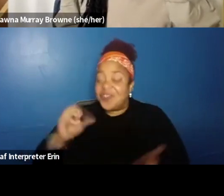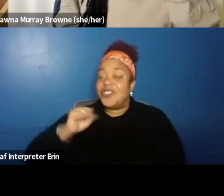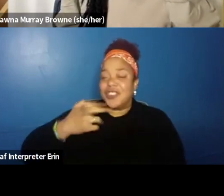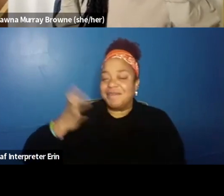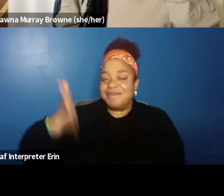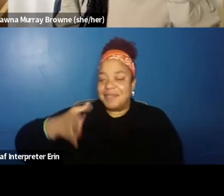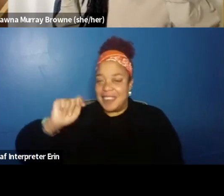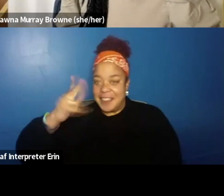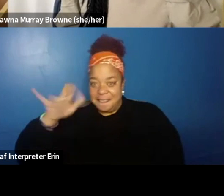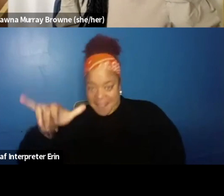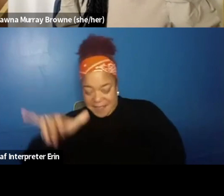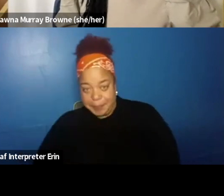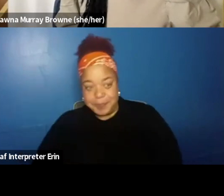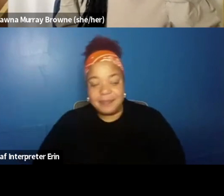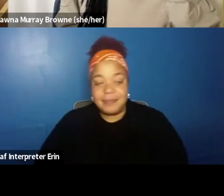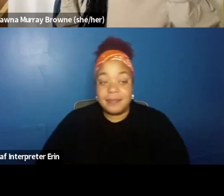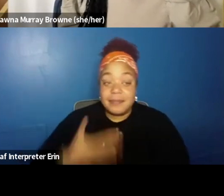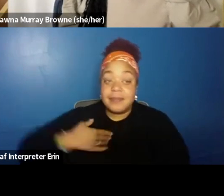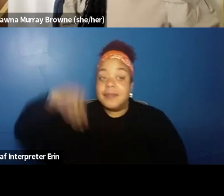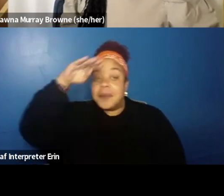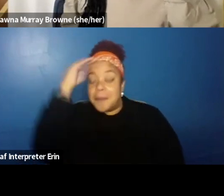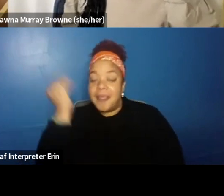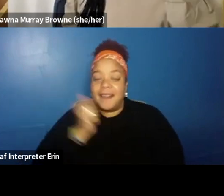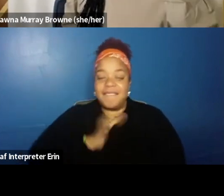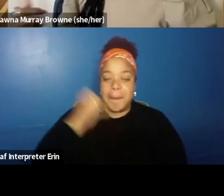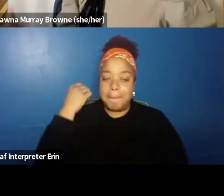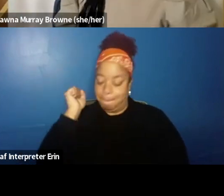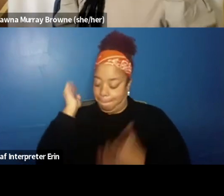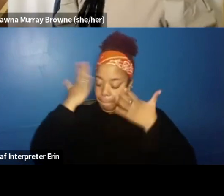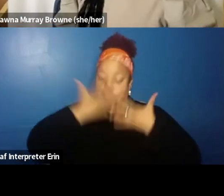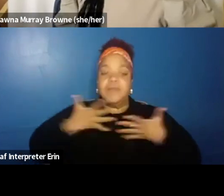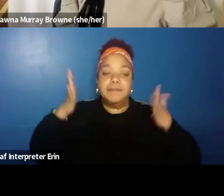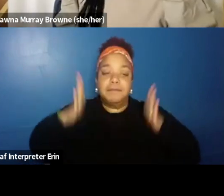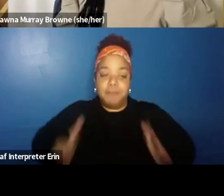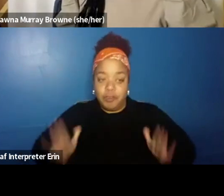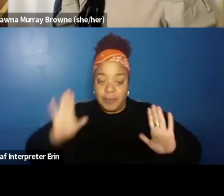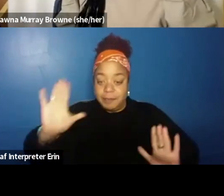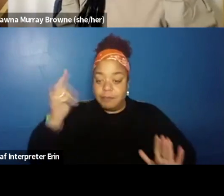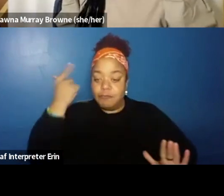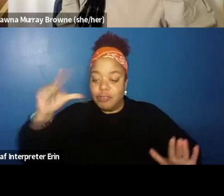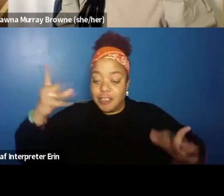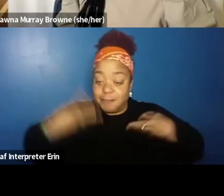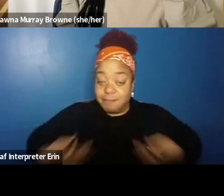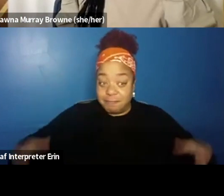a Black femme presenting person wearing a green cardigan, a light colored